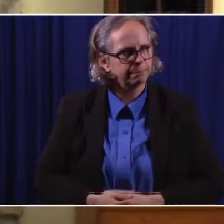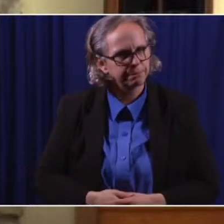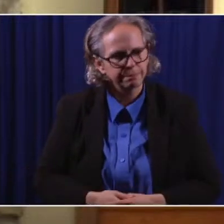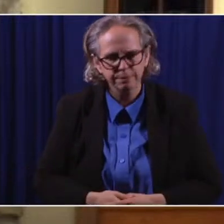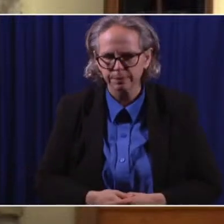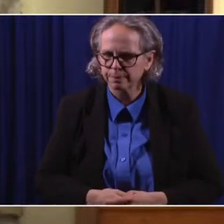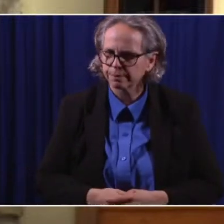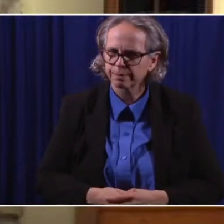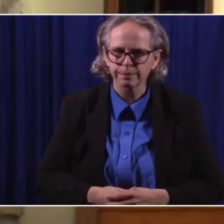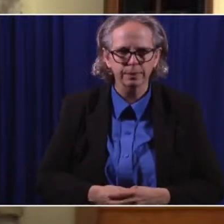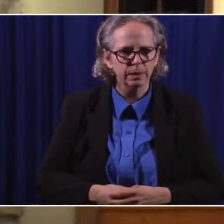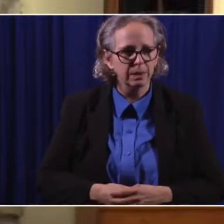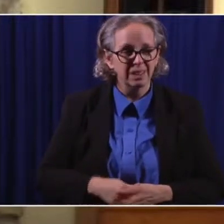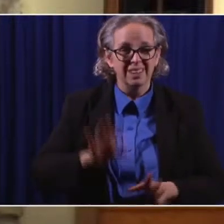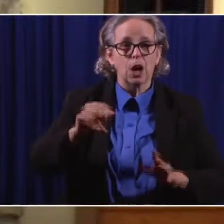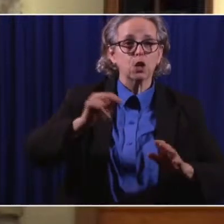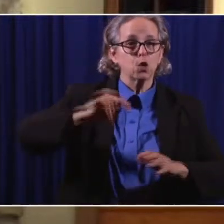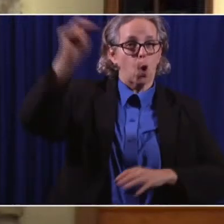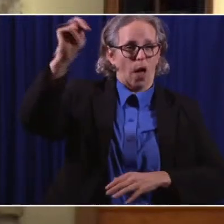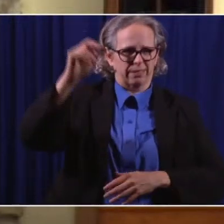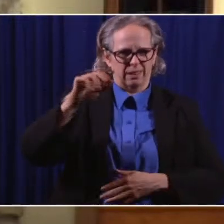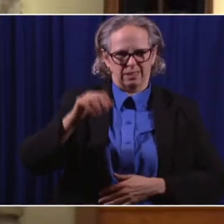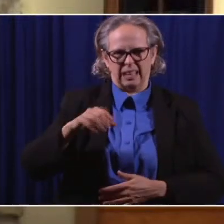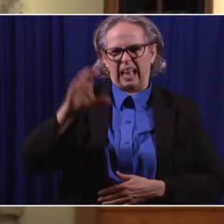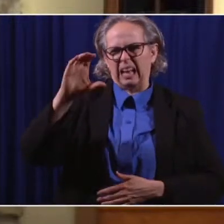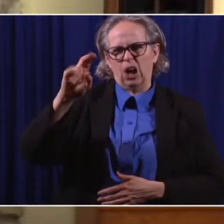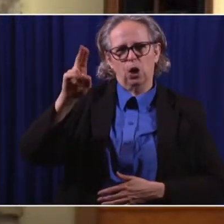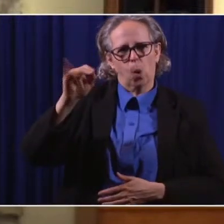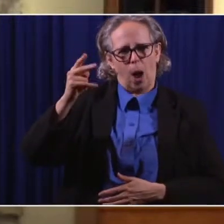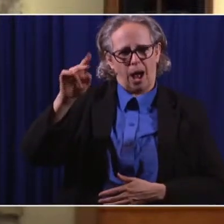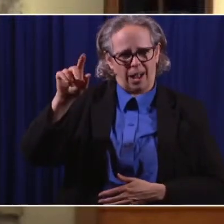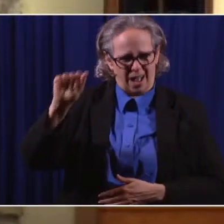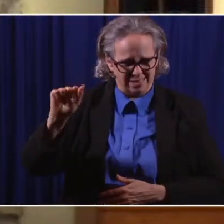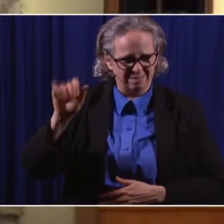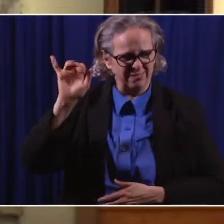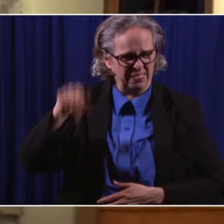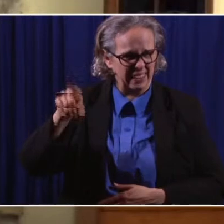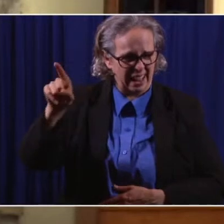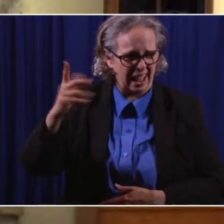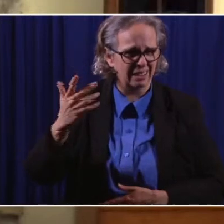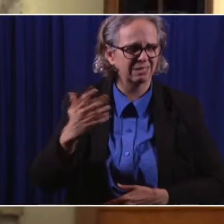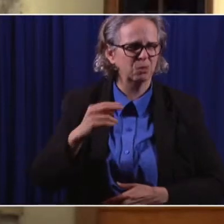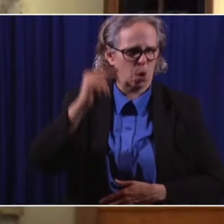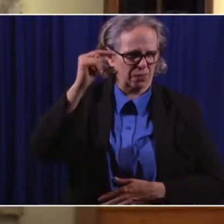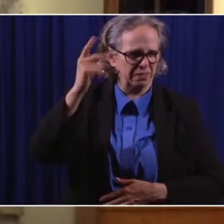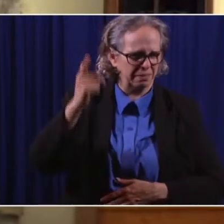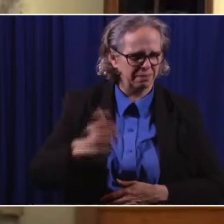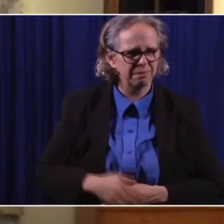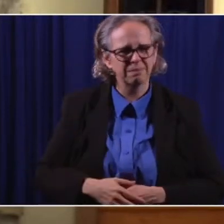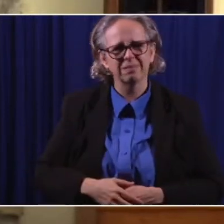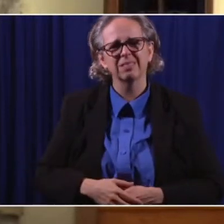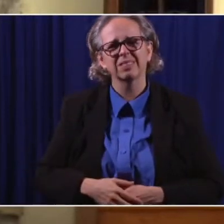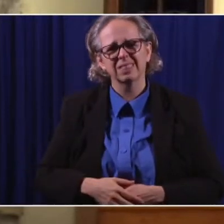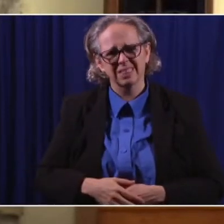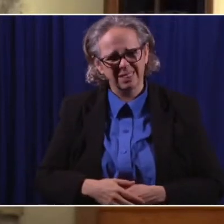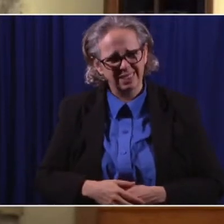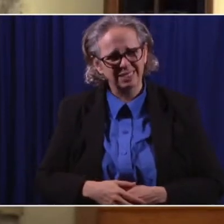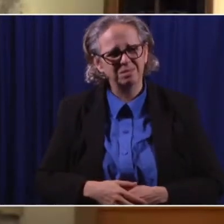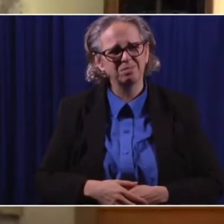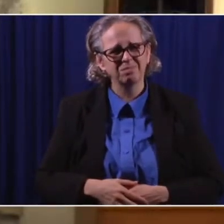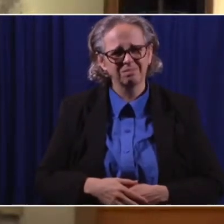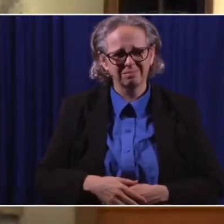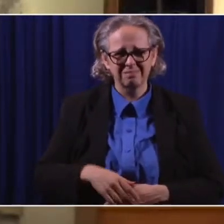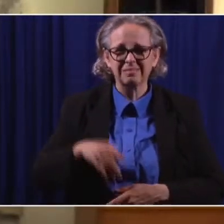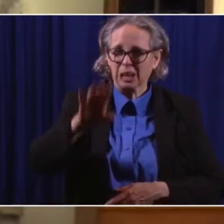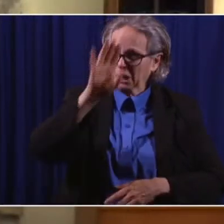Let's go up north to Cuyahoga County. Cuyahoga County is a lower level. They are just right at the